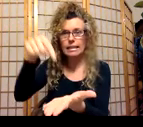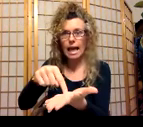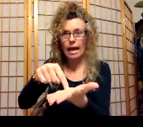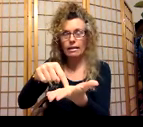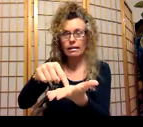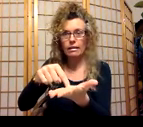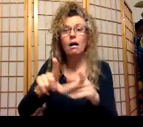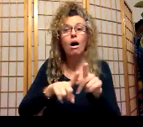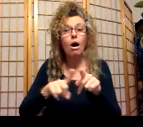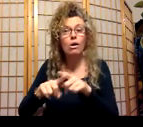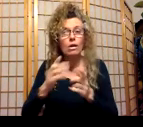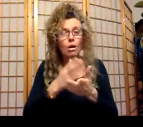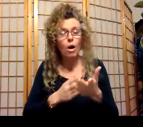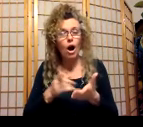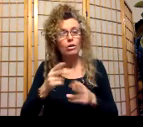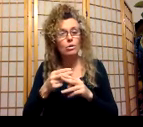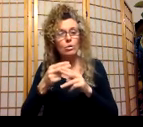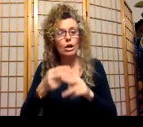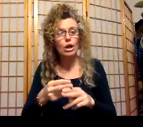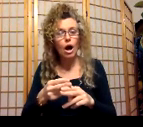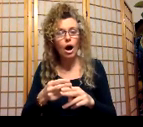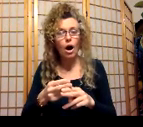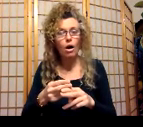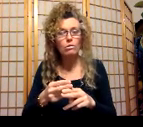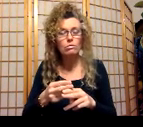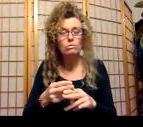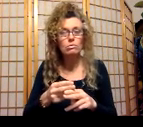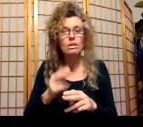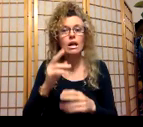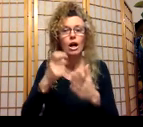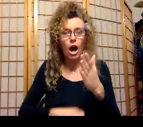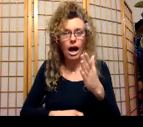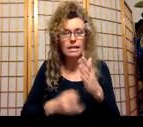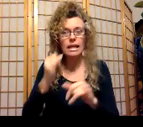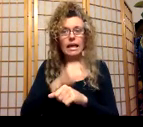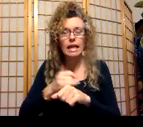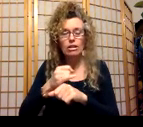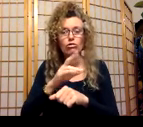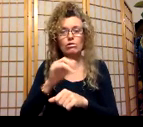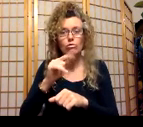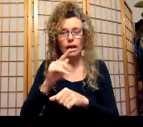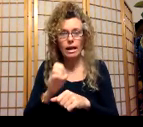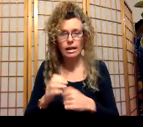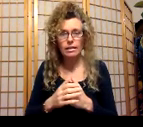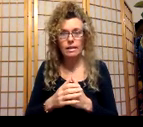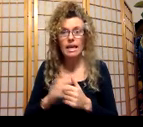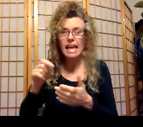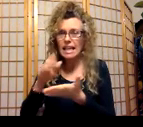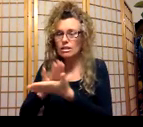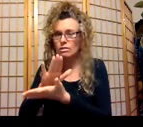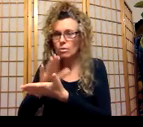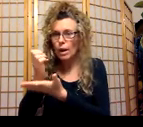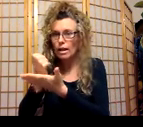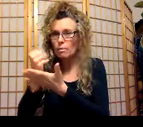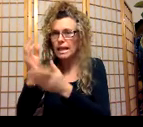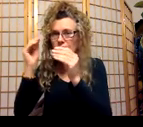also a component that you could call usage costs, interest rates. Then in school with economics they teach you that there